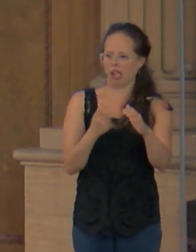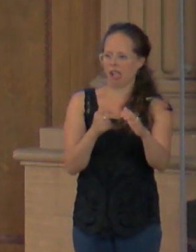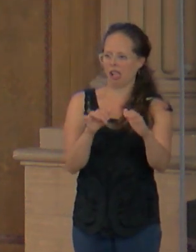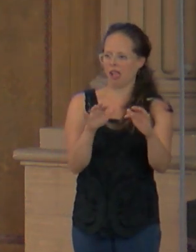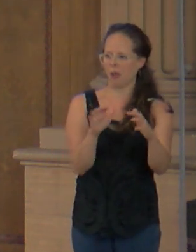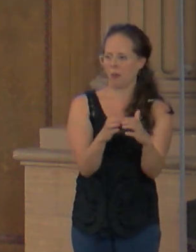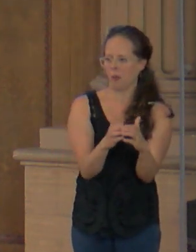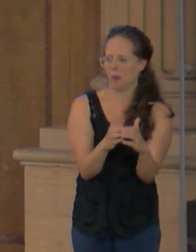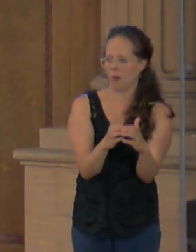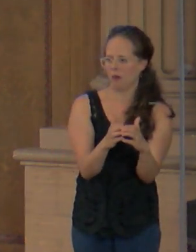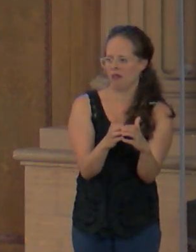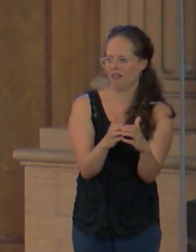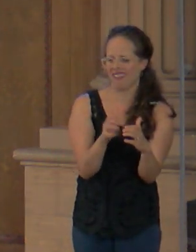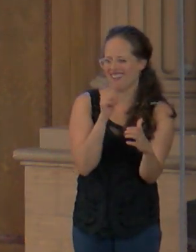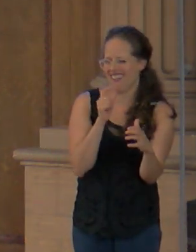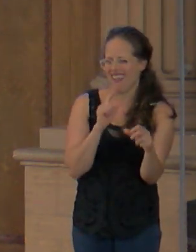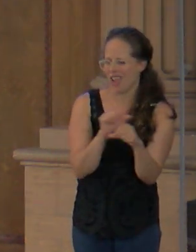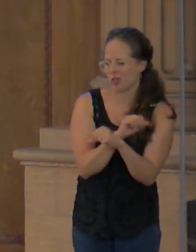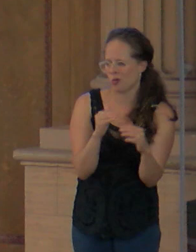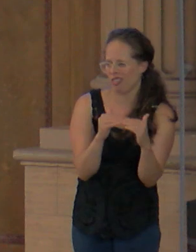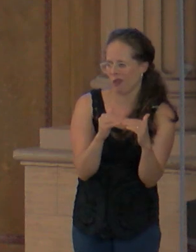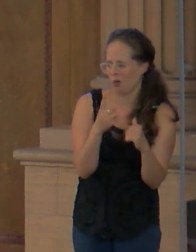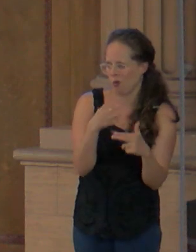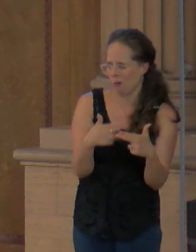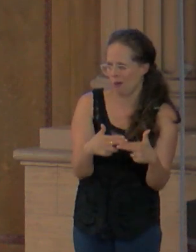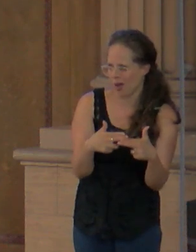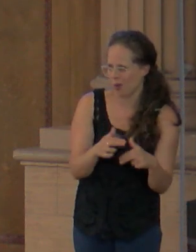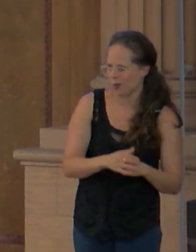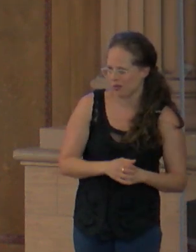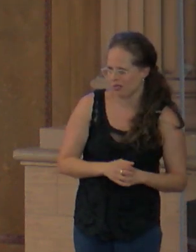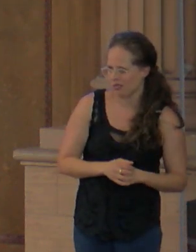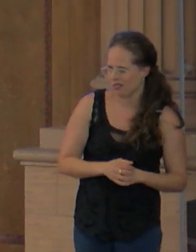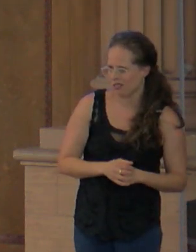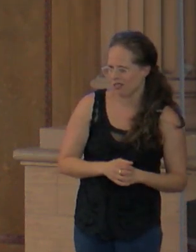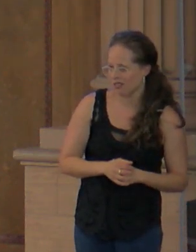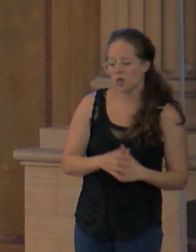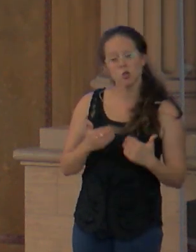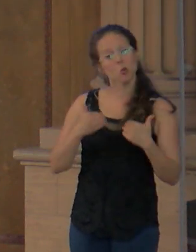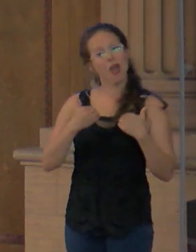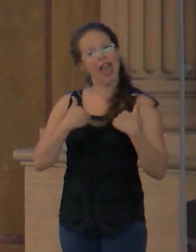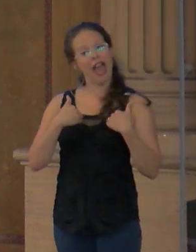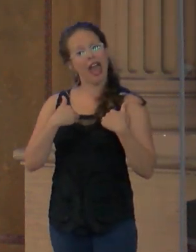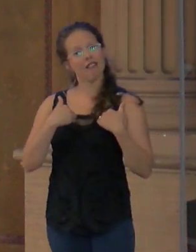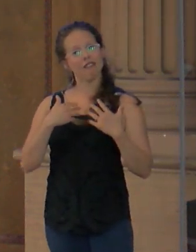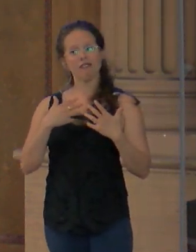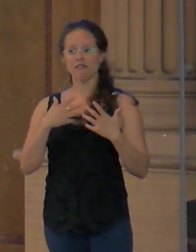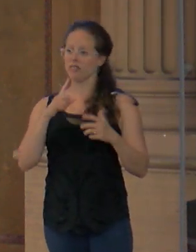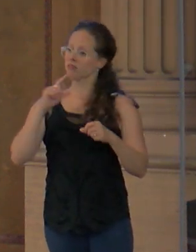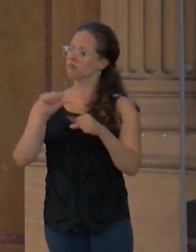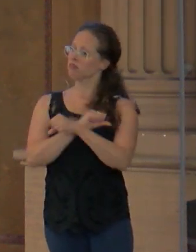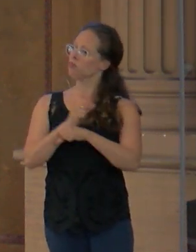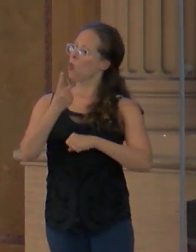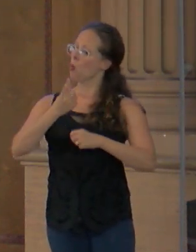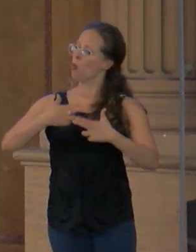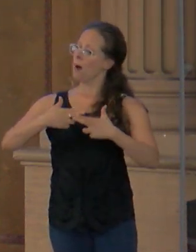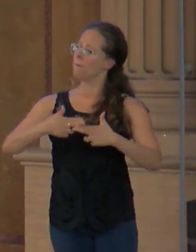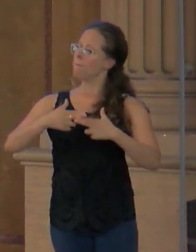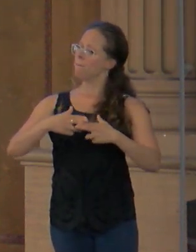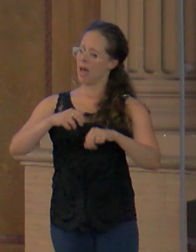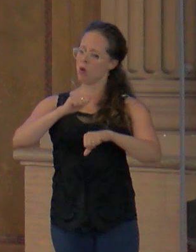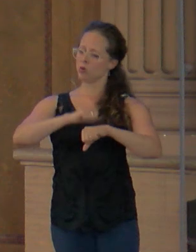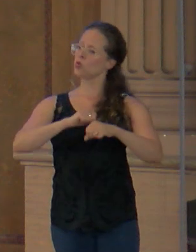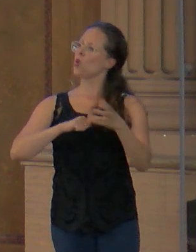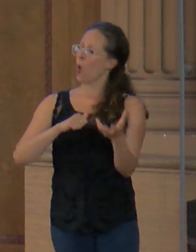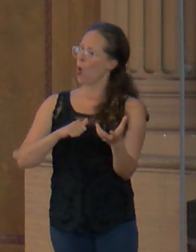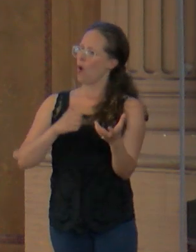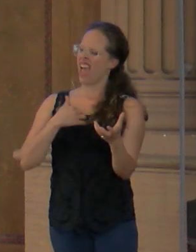Or maybe they'd have 2 sets of stones, one that was very honest, so if anyone ever came and inspected, they could show them that they've got these honest stones, but then they had the